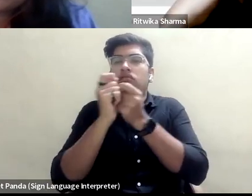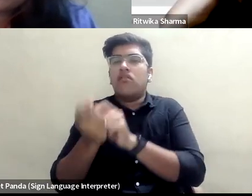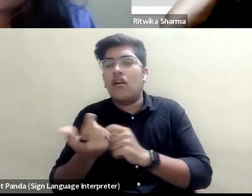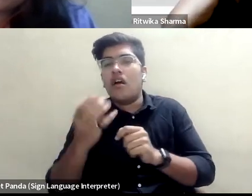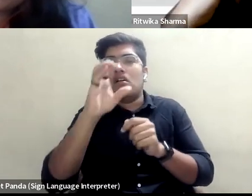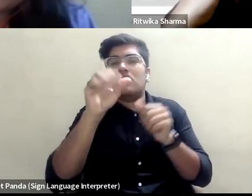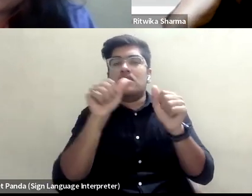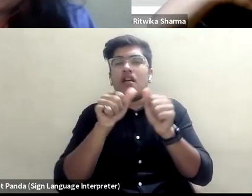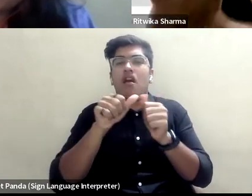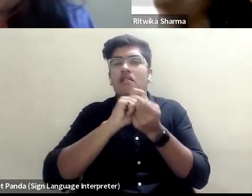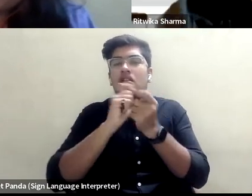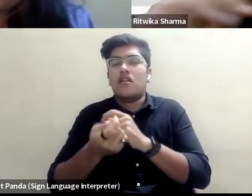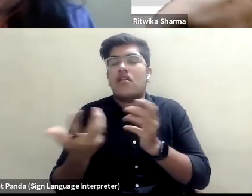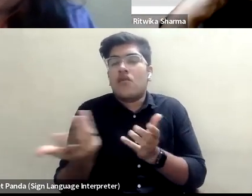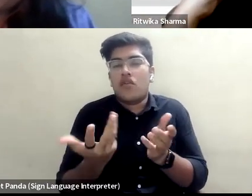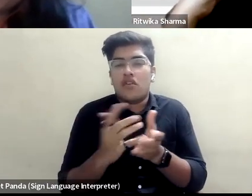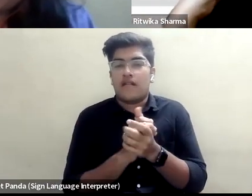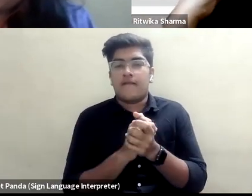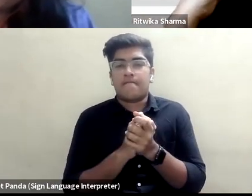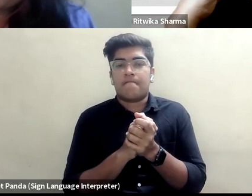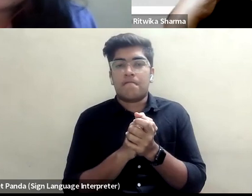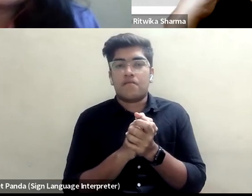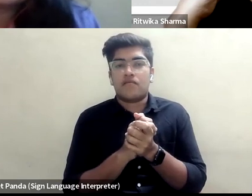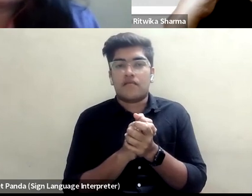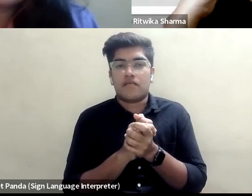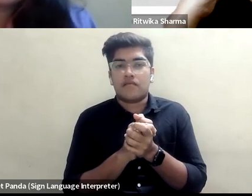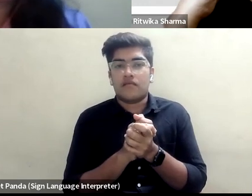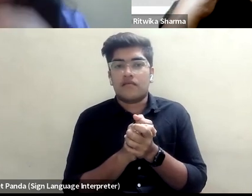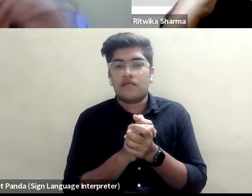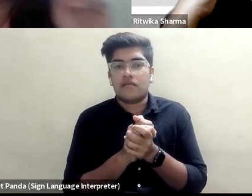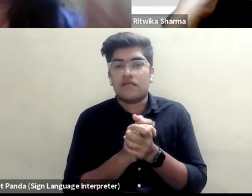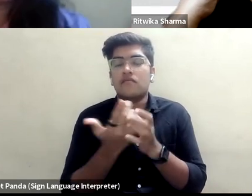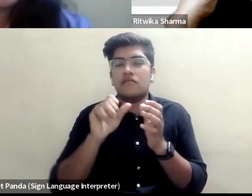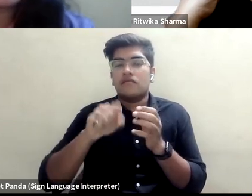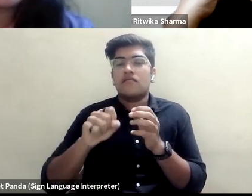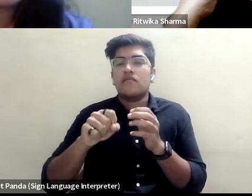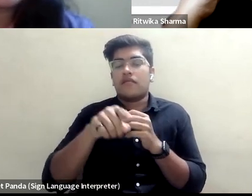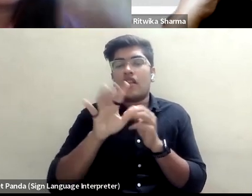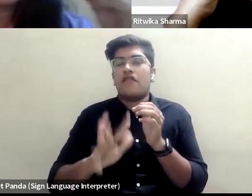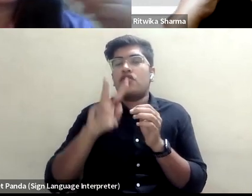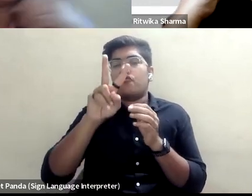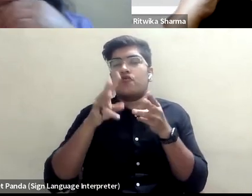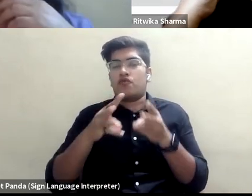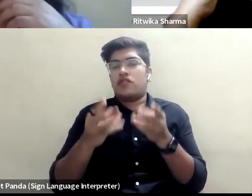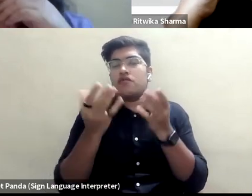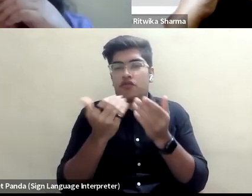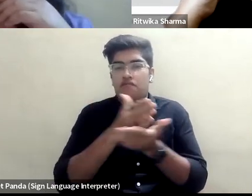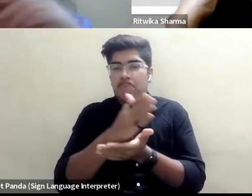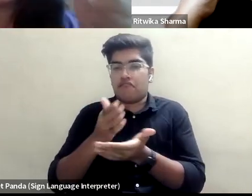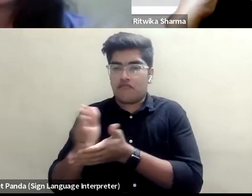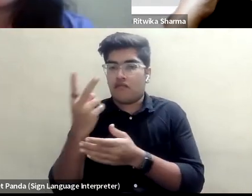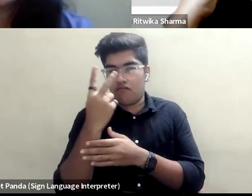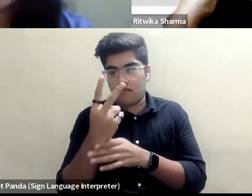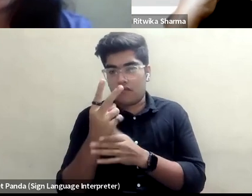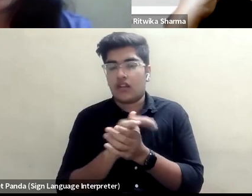differing socio-economic backgrounds feeding into that understanding? Yeah, so Ritwika, there are two ways I think